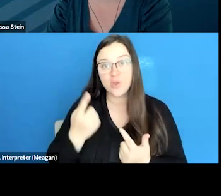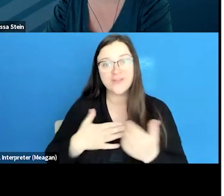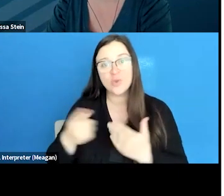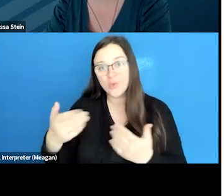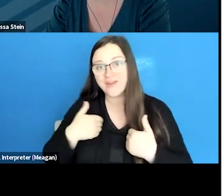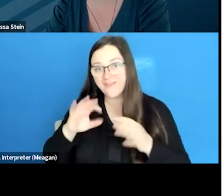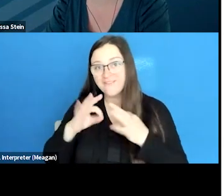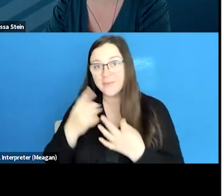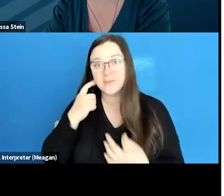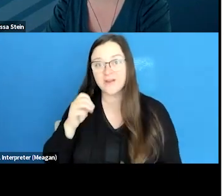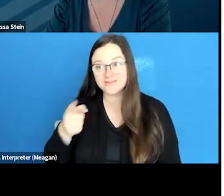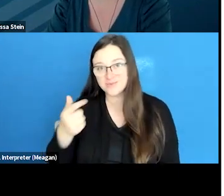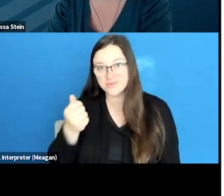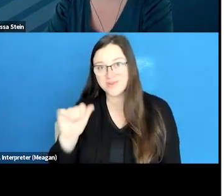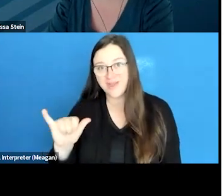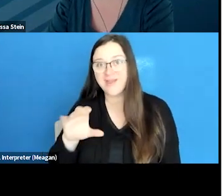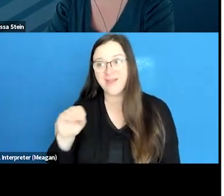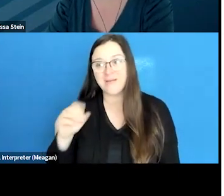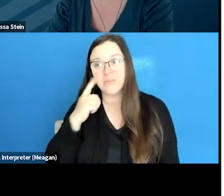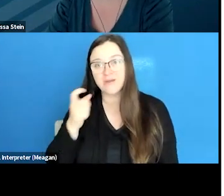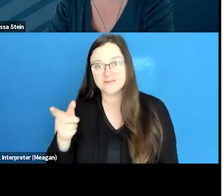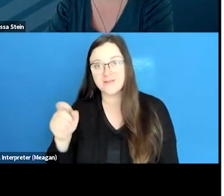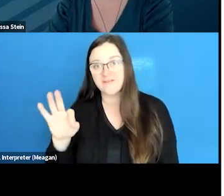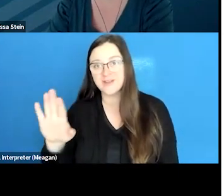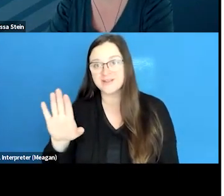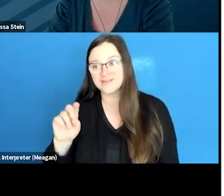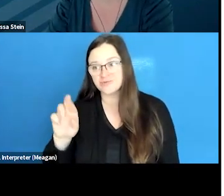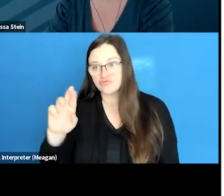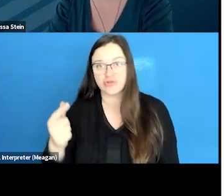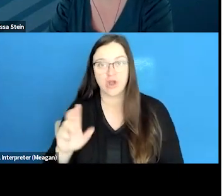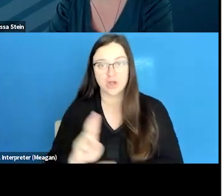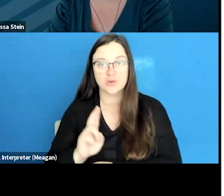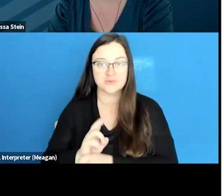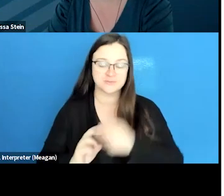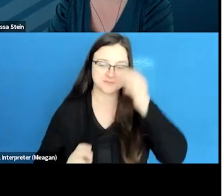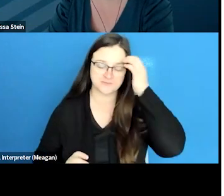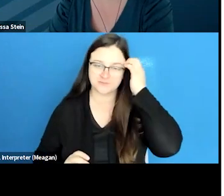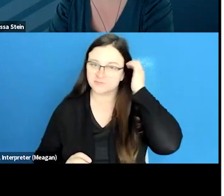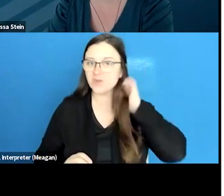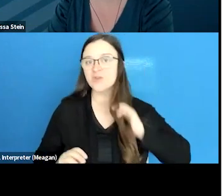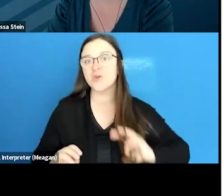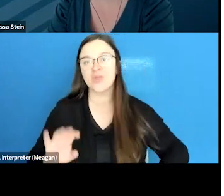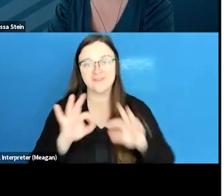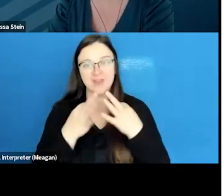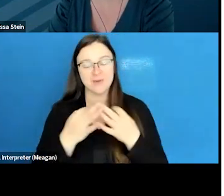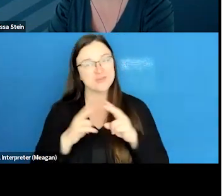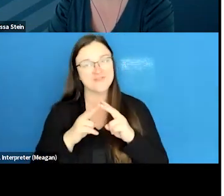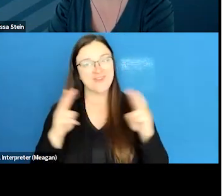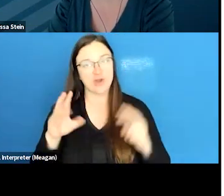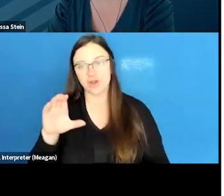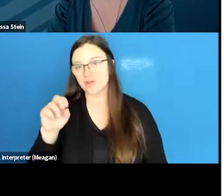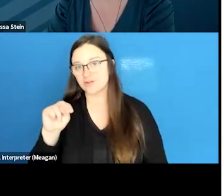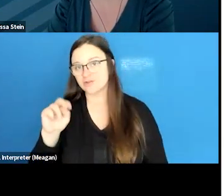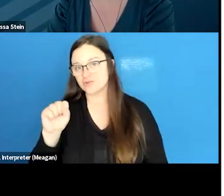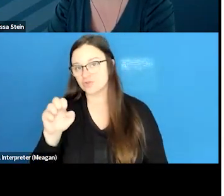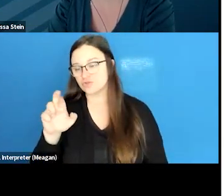his sexual orientation and his drug use. And there was a lot so the family was a very conservative, religious